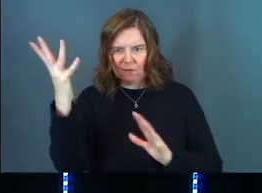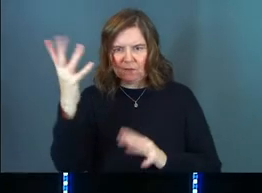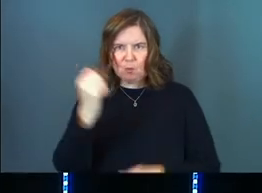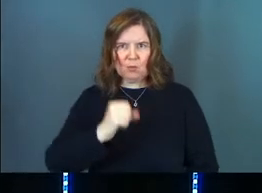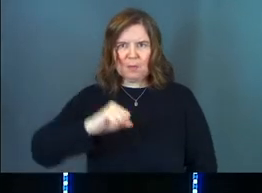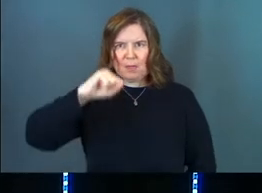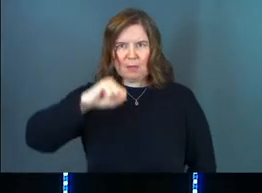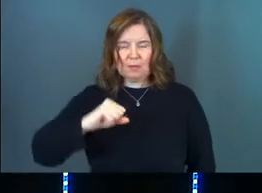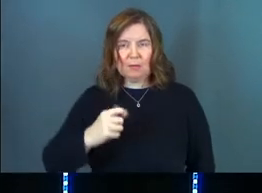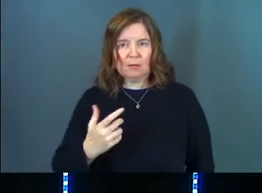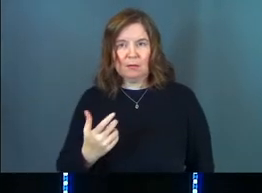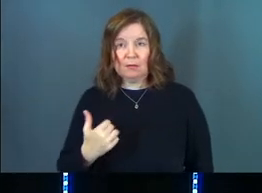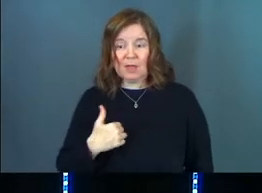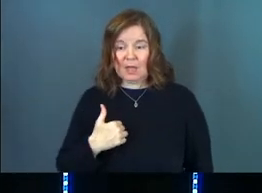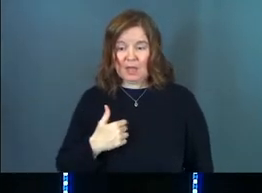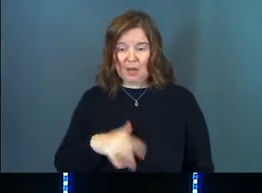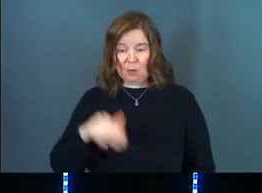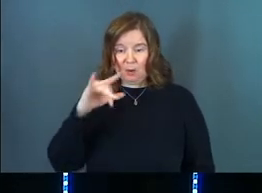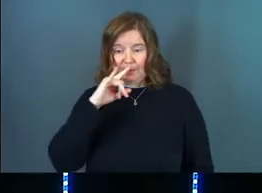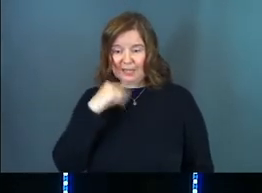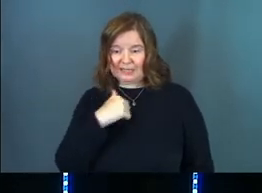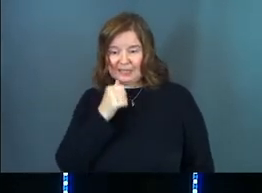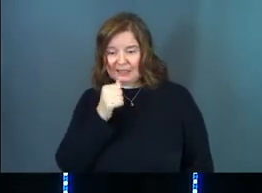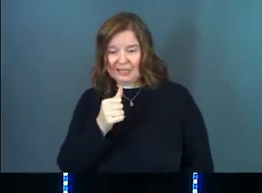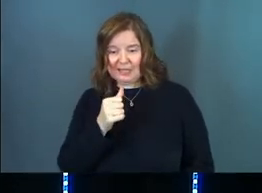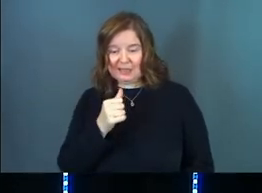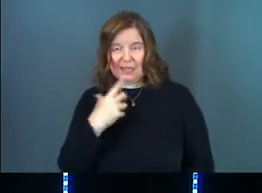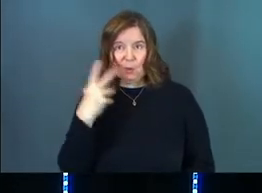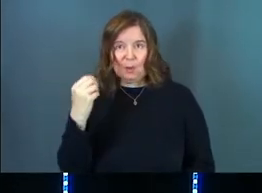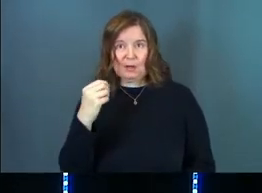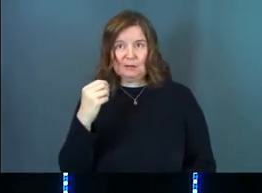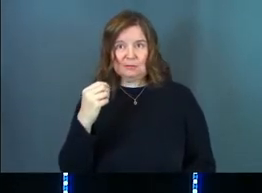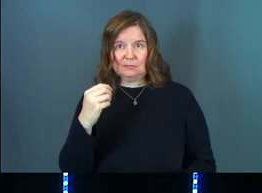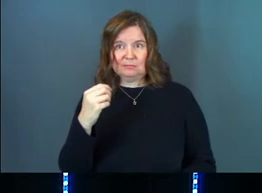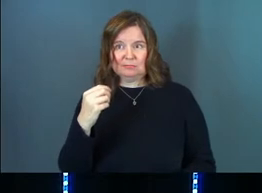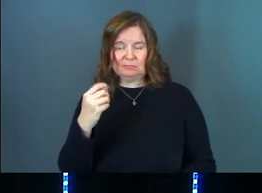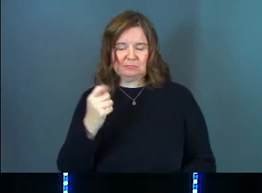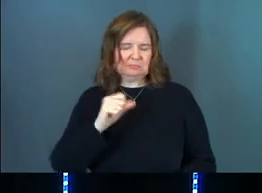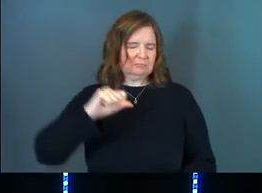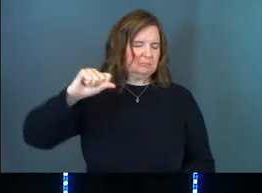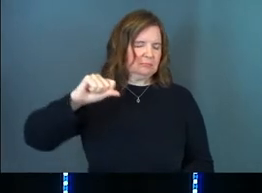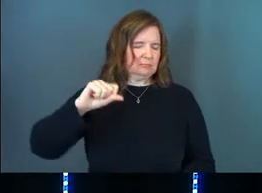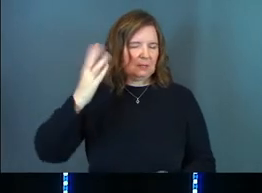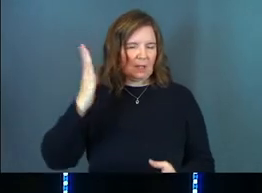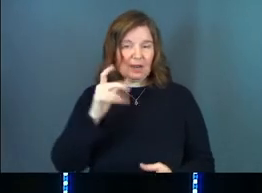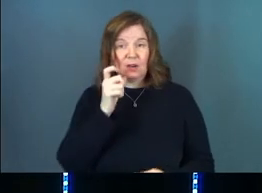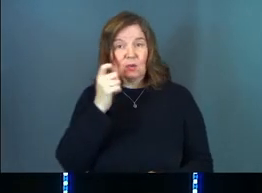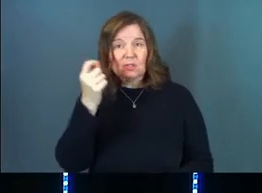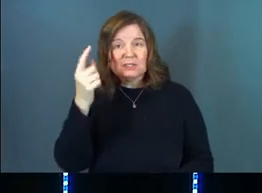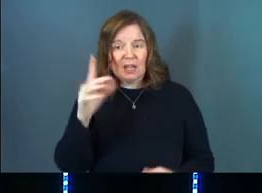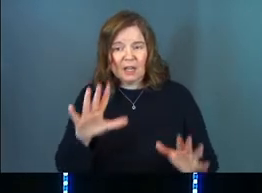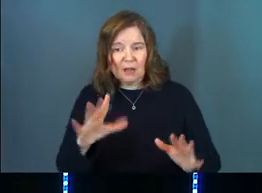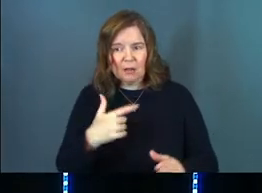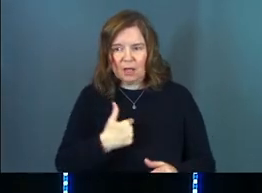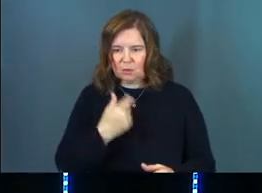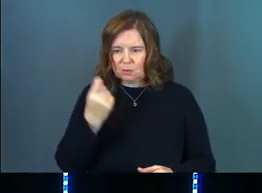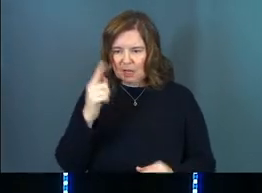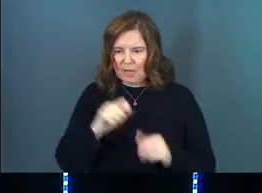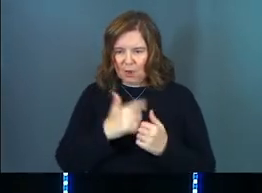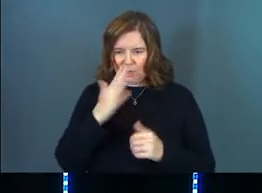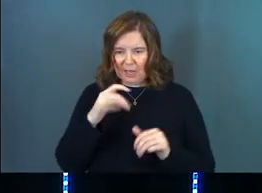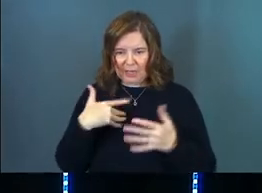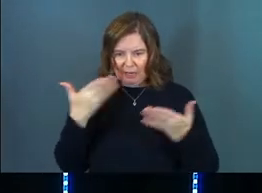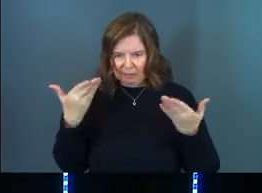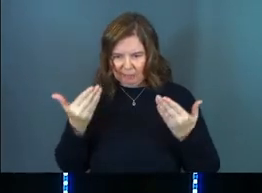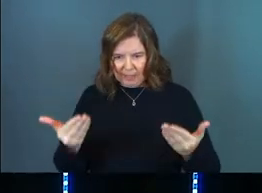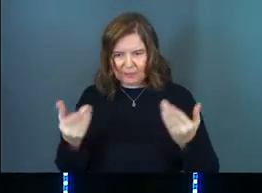And I raised my kids right, and I didn't think they would ever leave the faith. And I don't understand. And I don't understand how